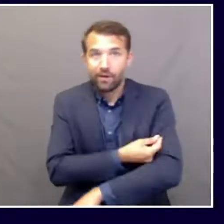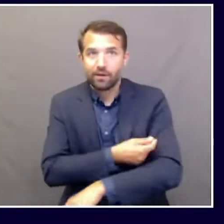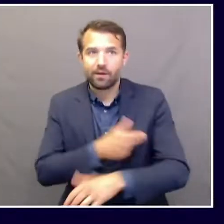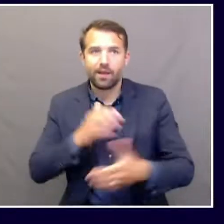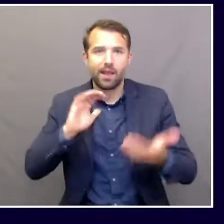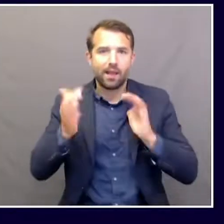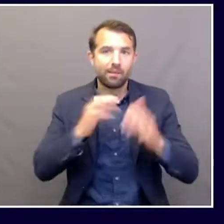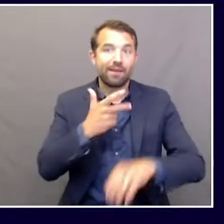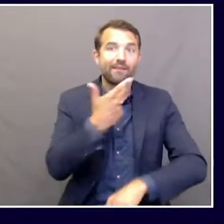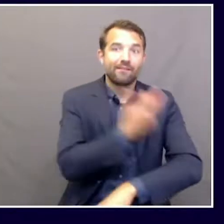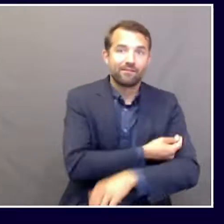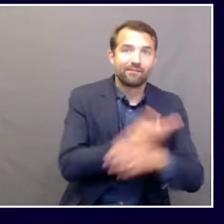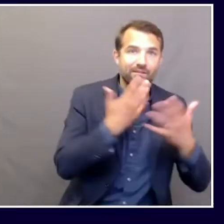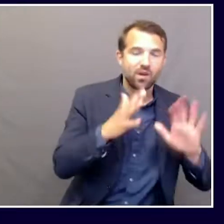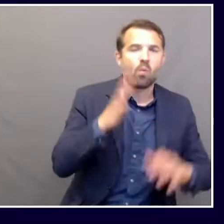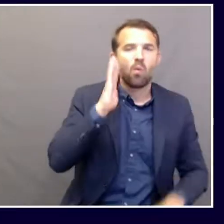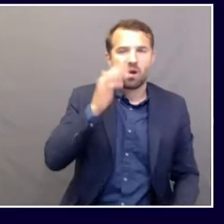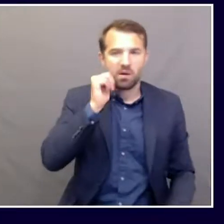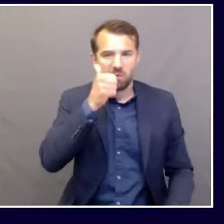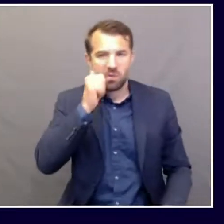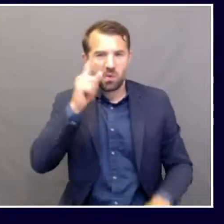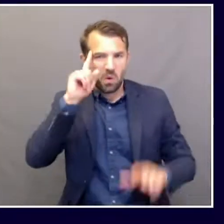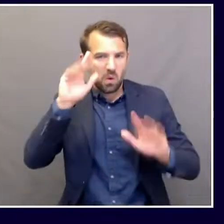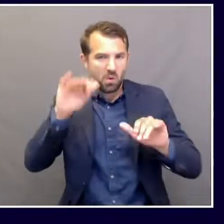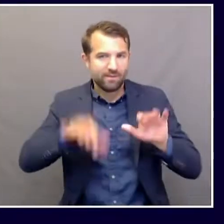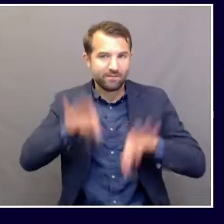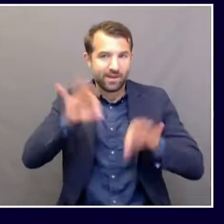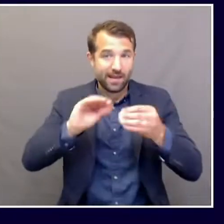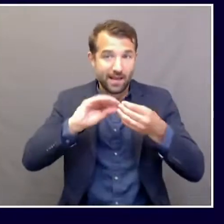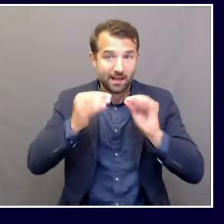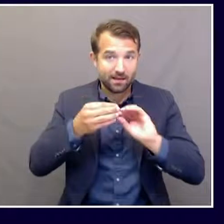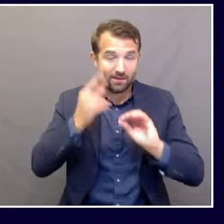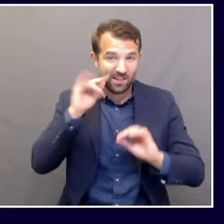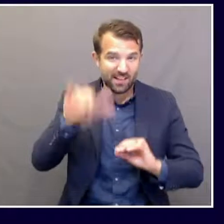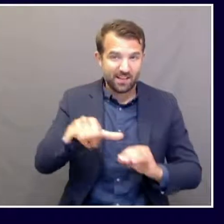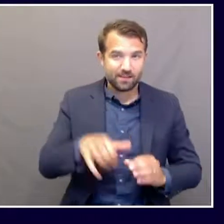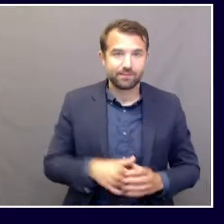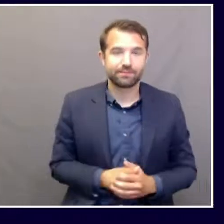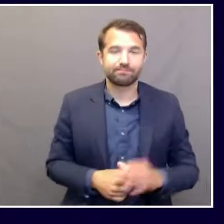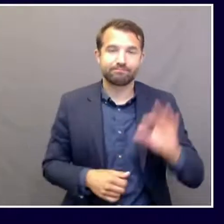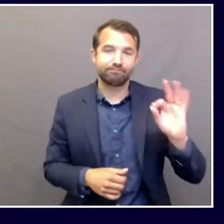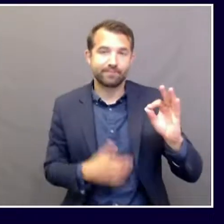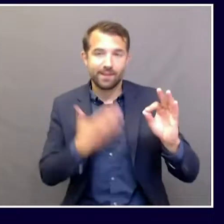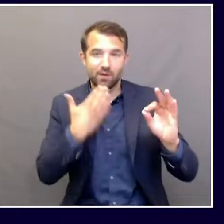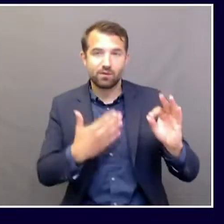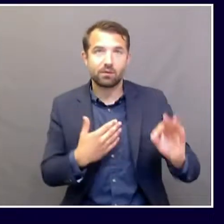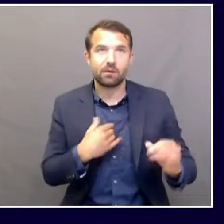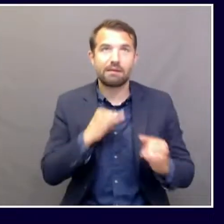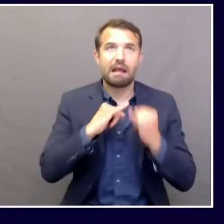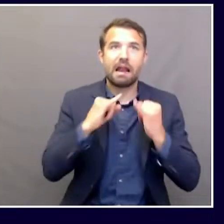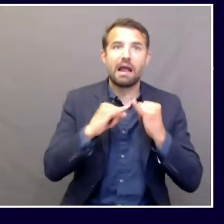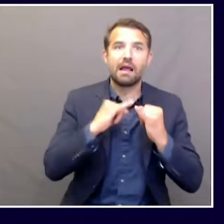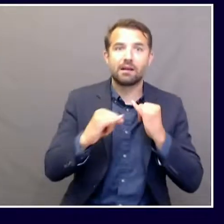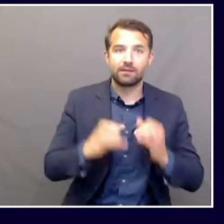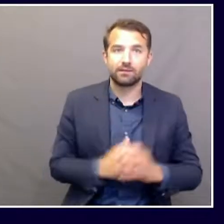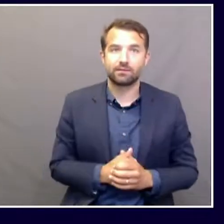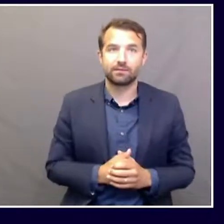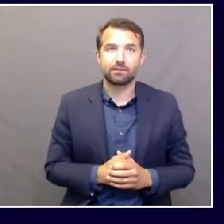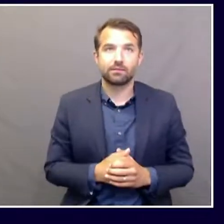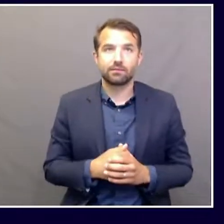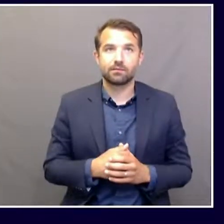younger, largely unvaccinated. Thank you both. Last piece there, Eric, because it's been communicated to me